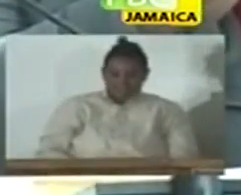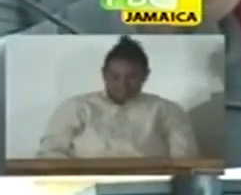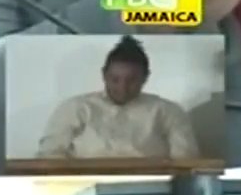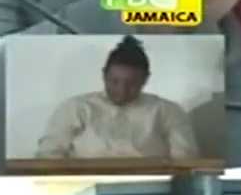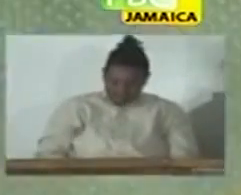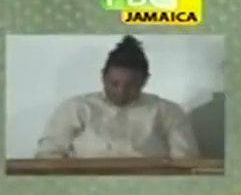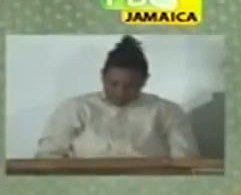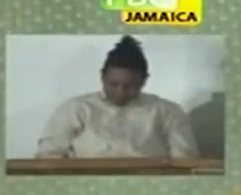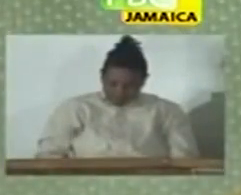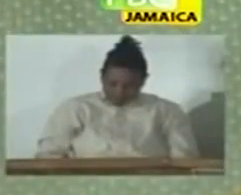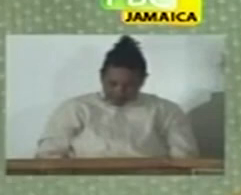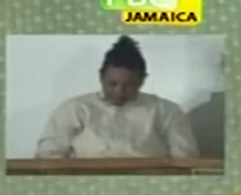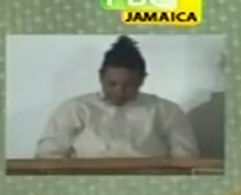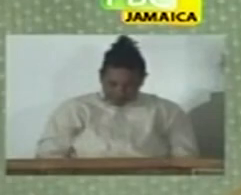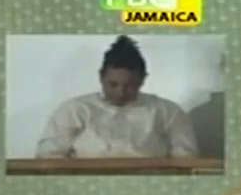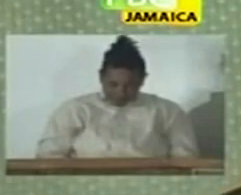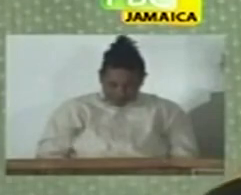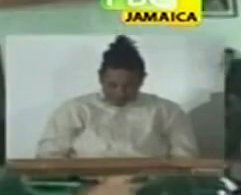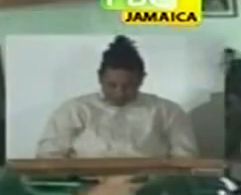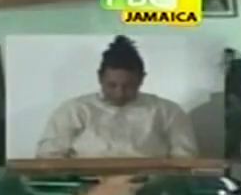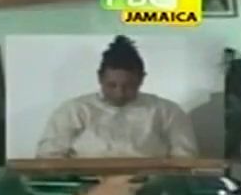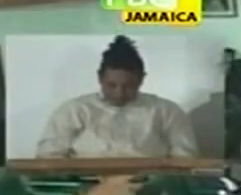And that is my ruling.